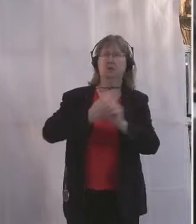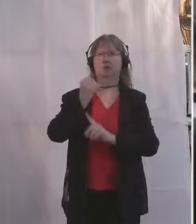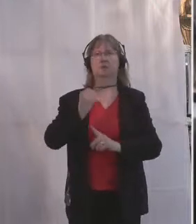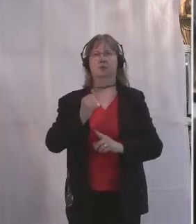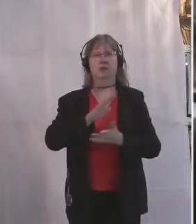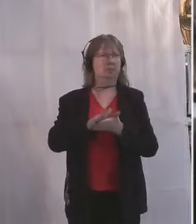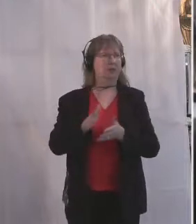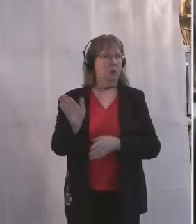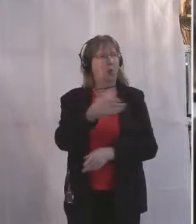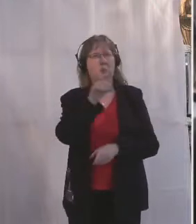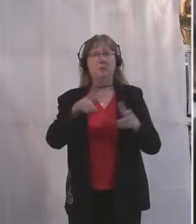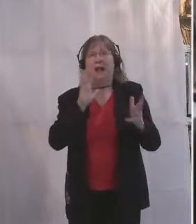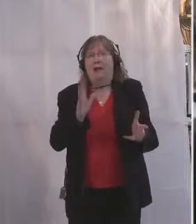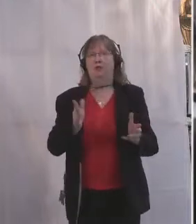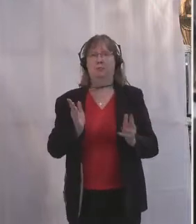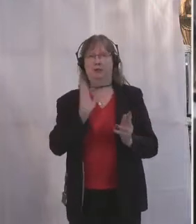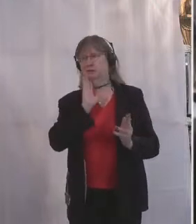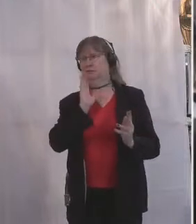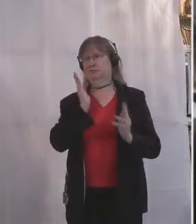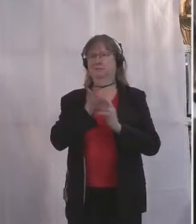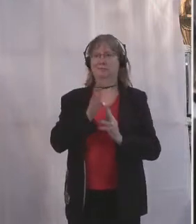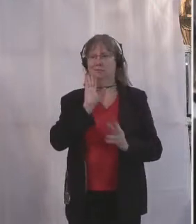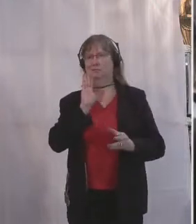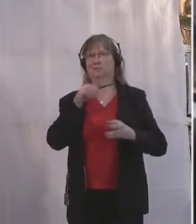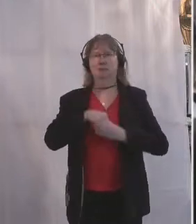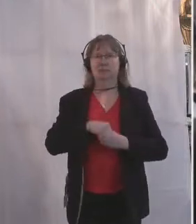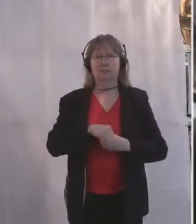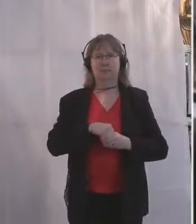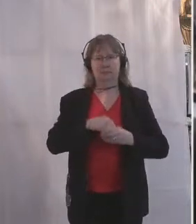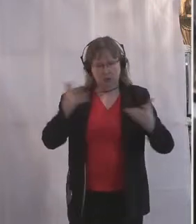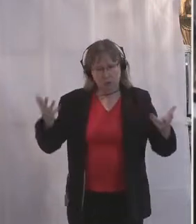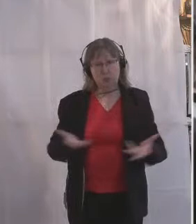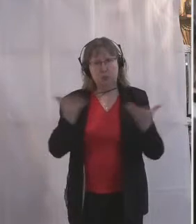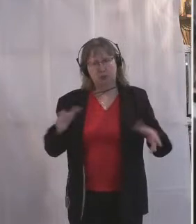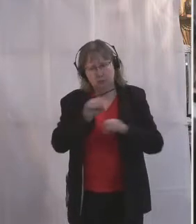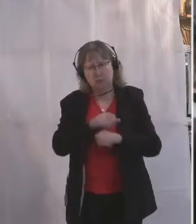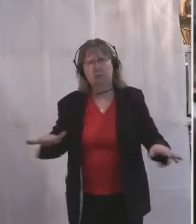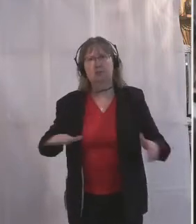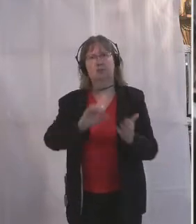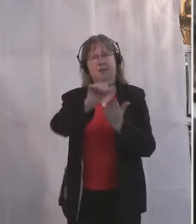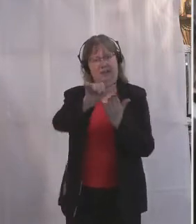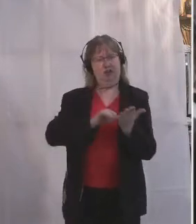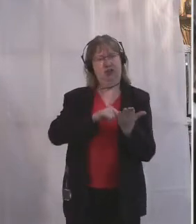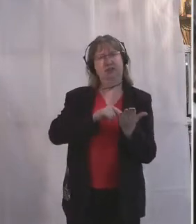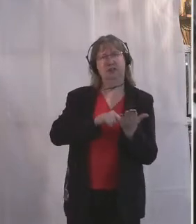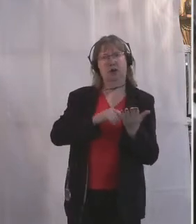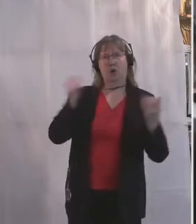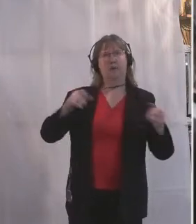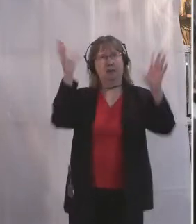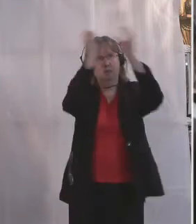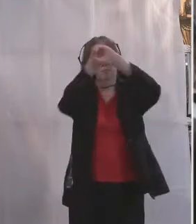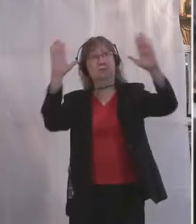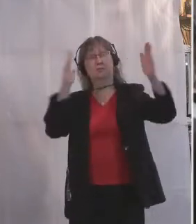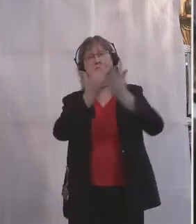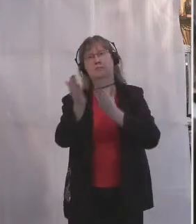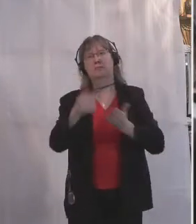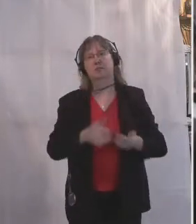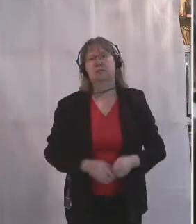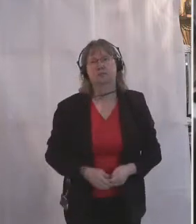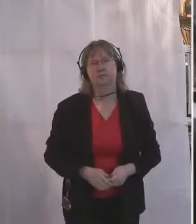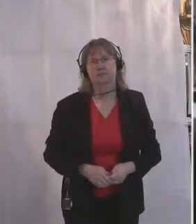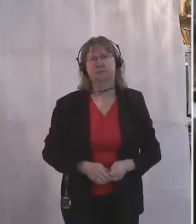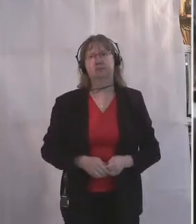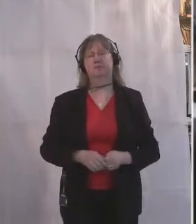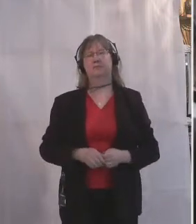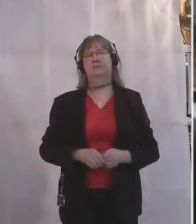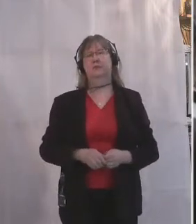all people to participate and to drive that agenda. We've seen what happens when those perspectives and that